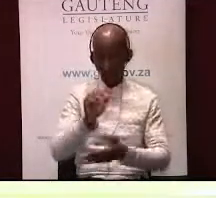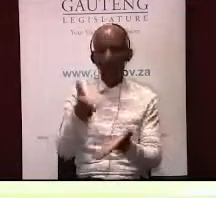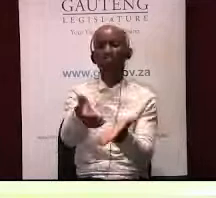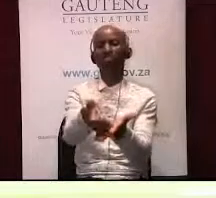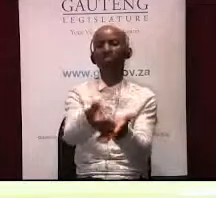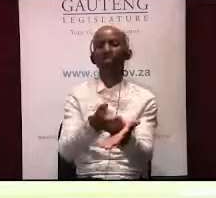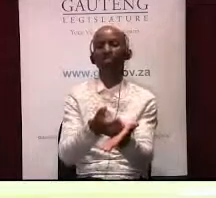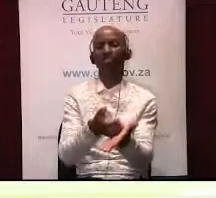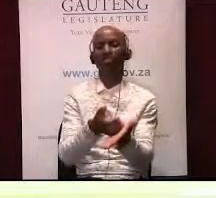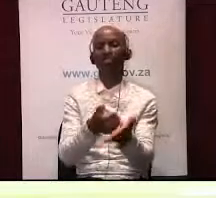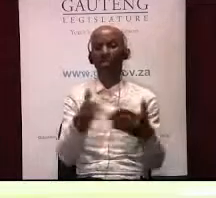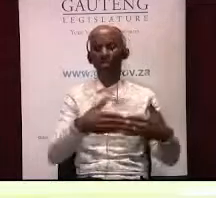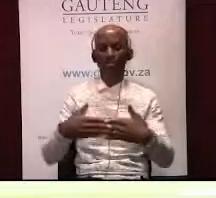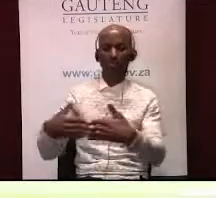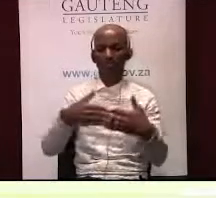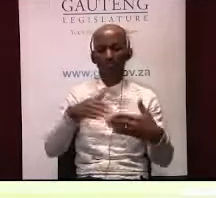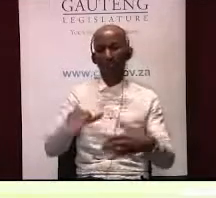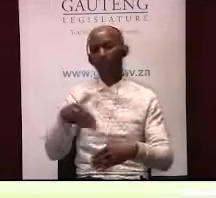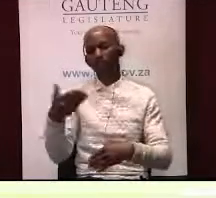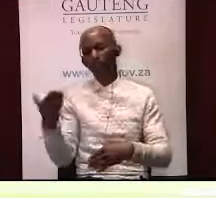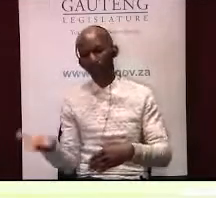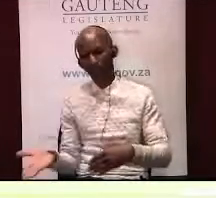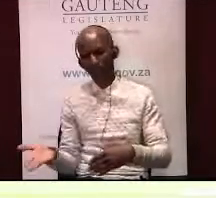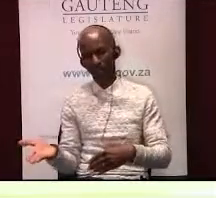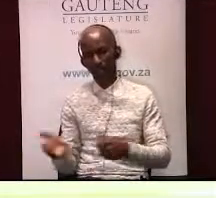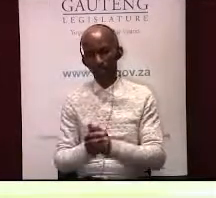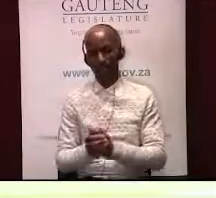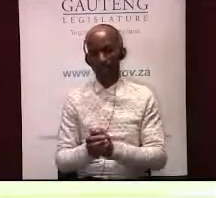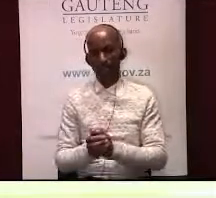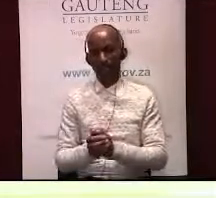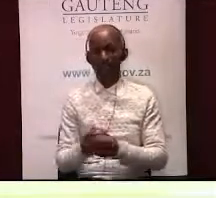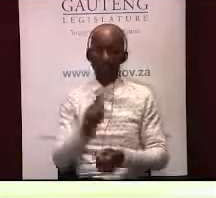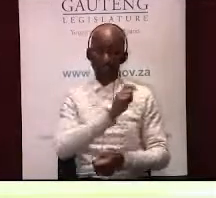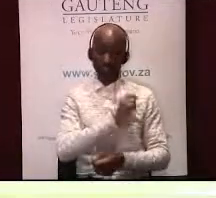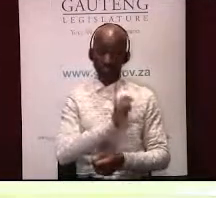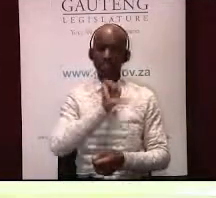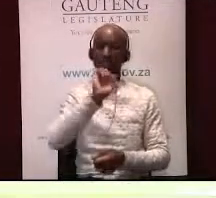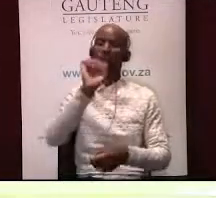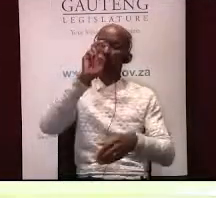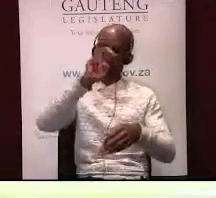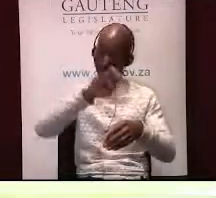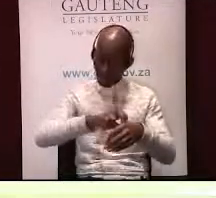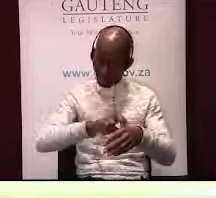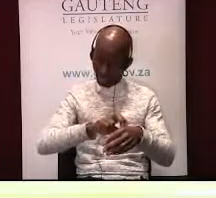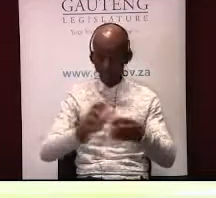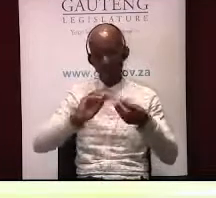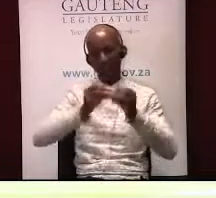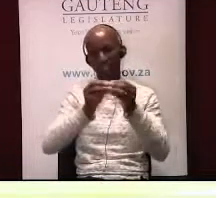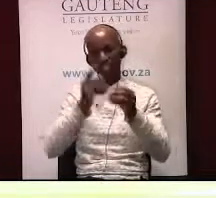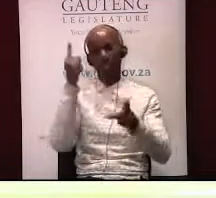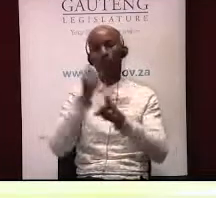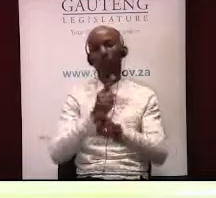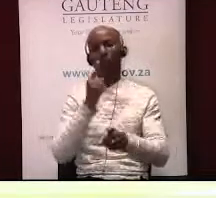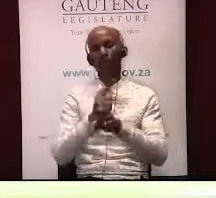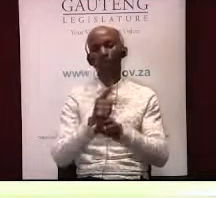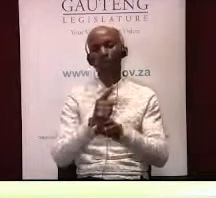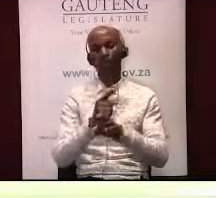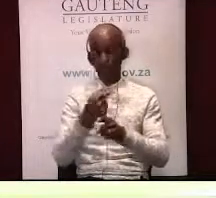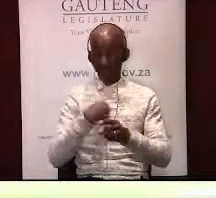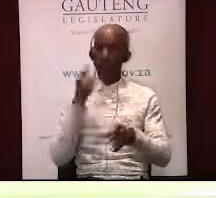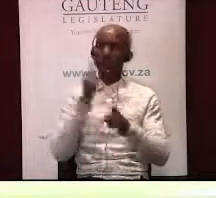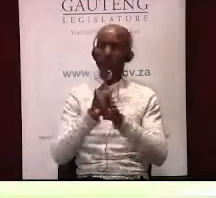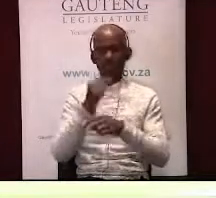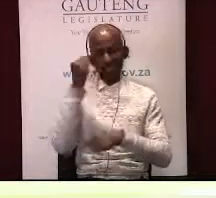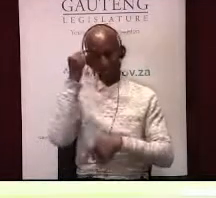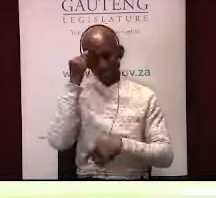safe, to protect others, the atrocities that you need to deal with every day. I always